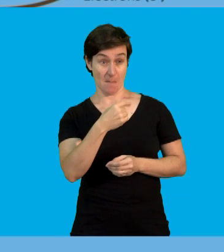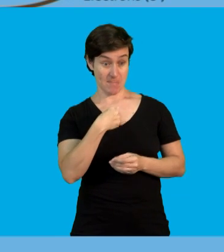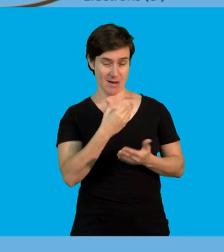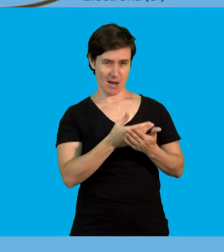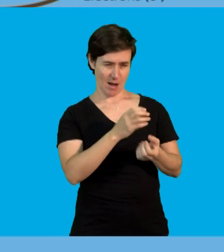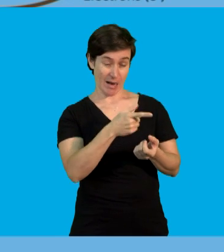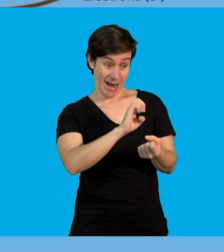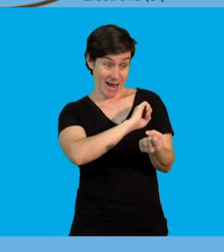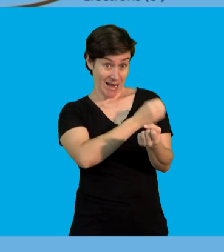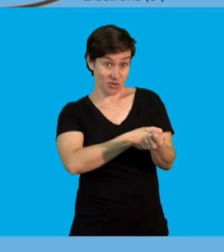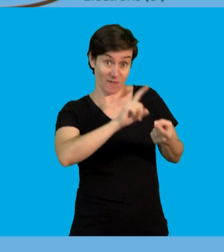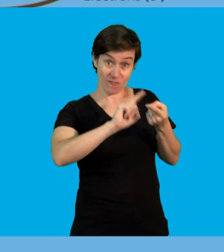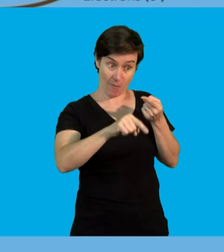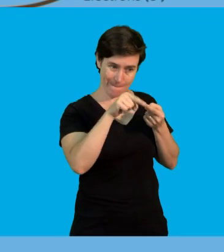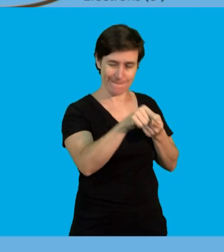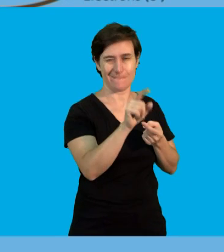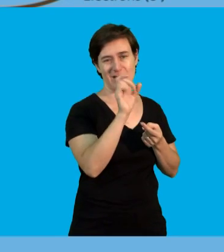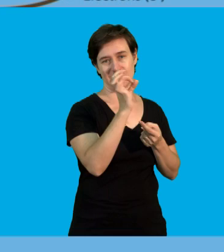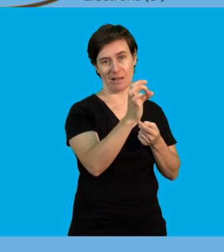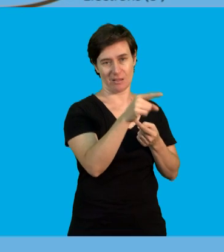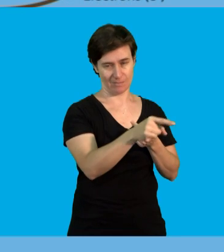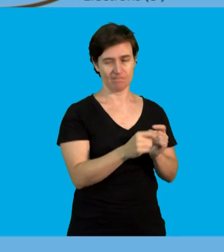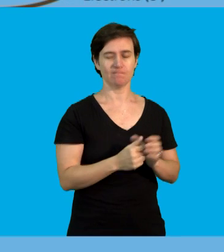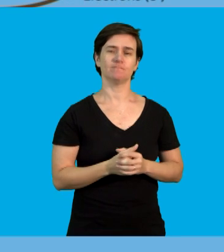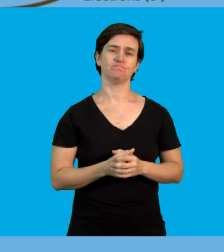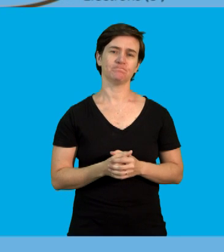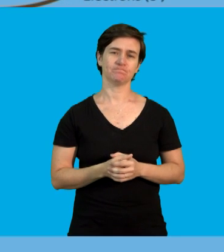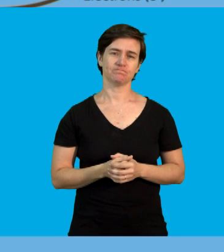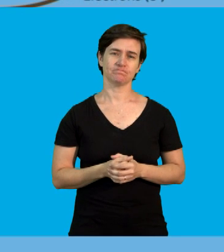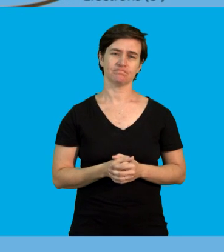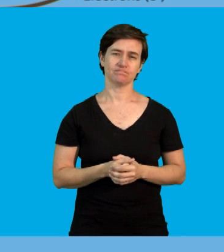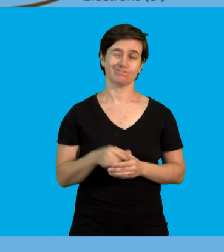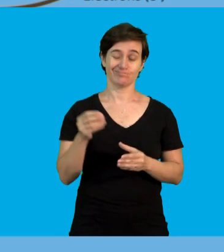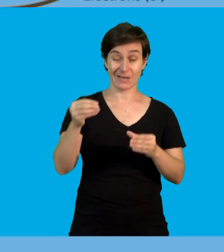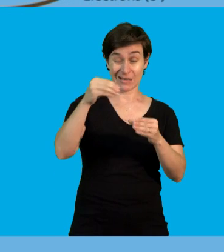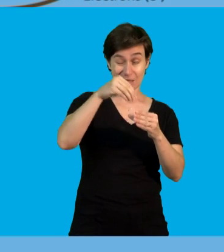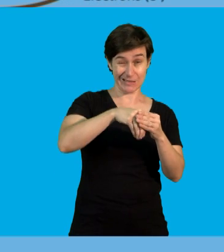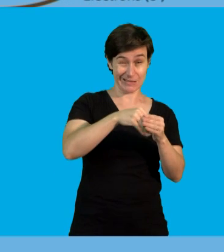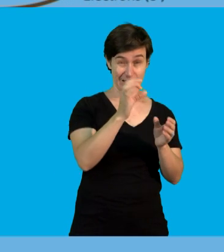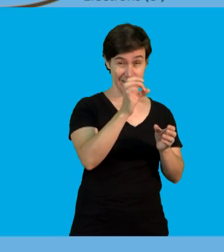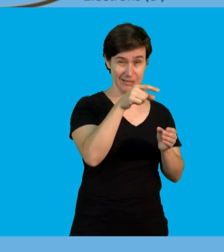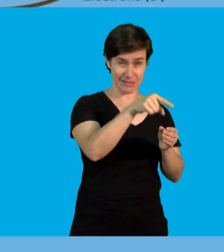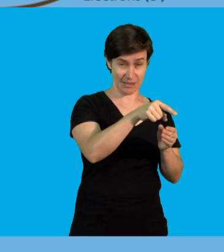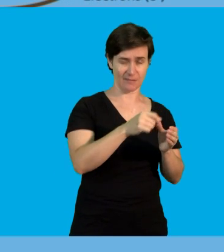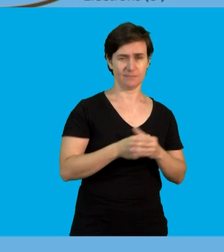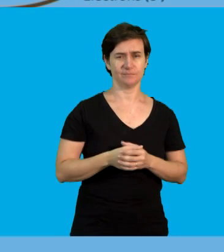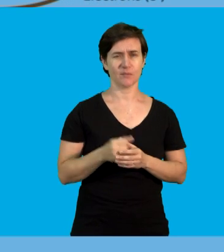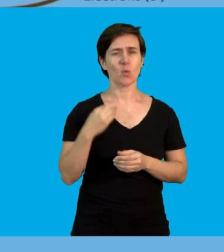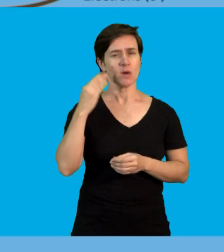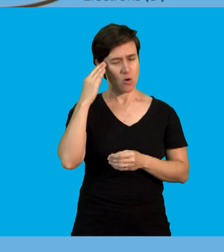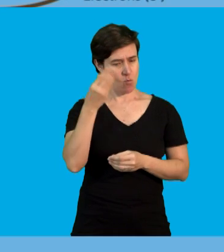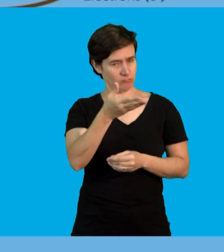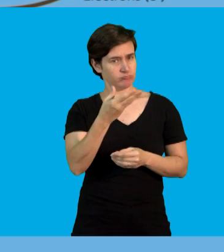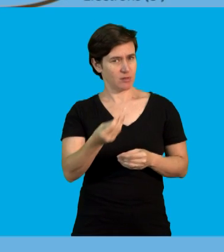cell as a source of energy. We then need to know firstly that inside a cell, we know that there are